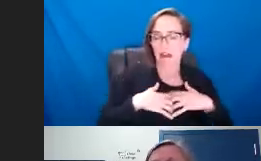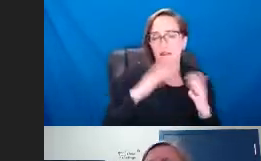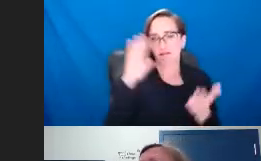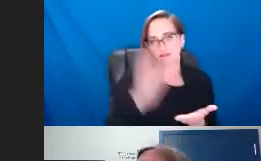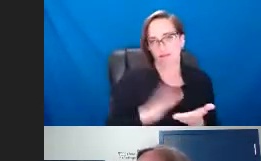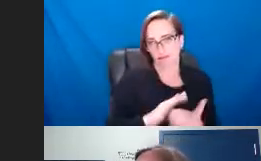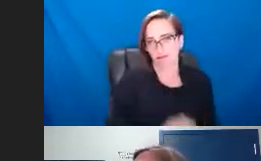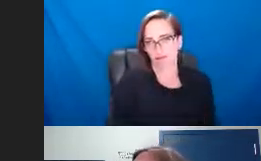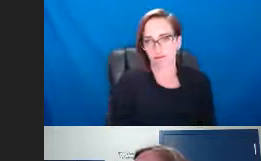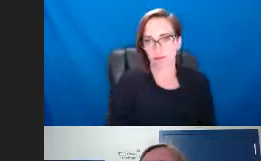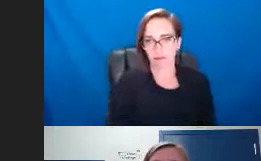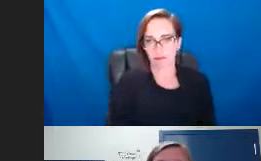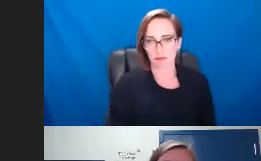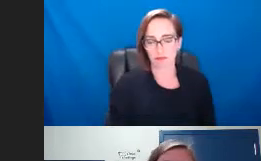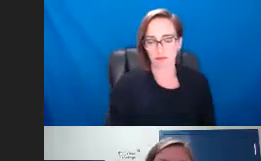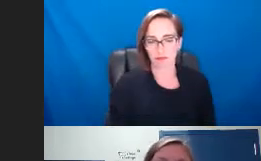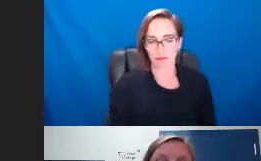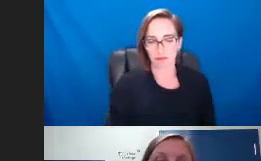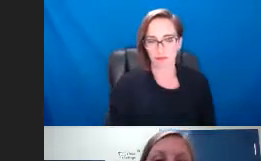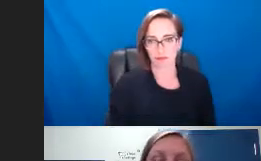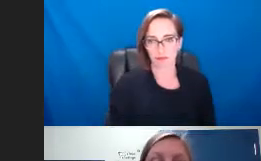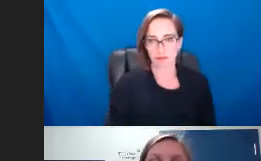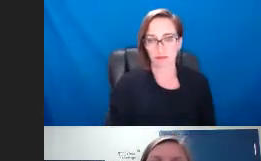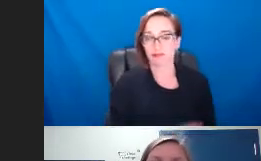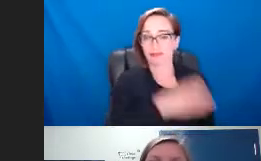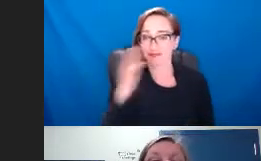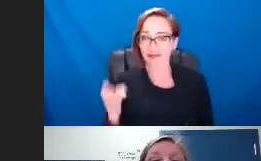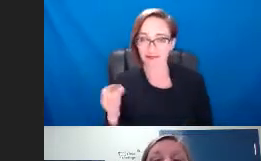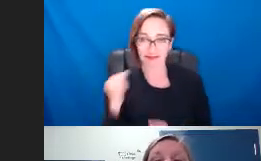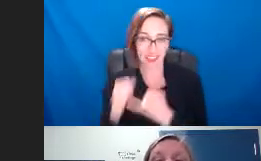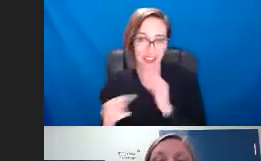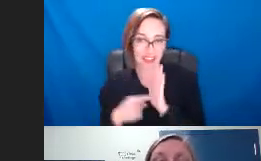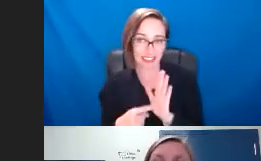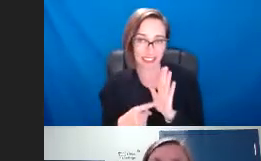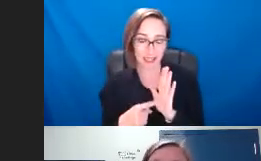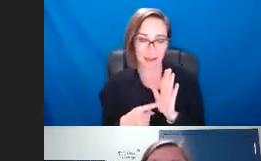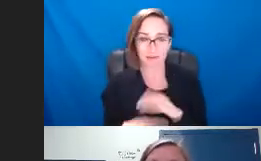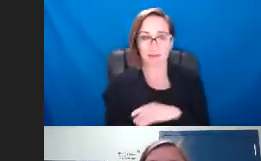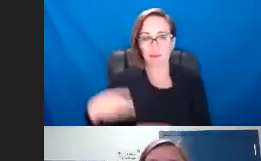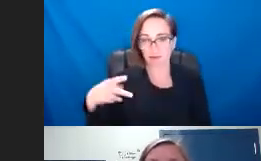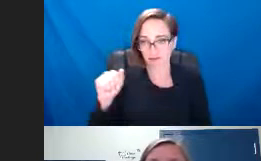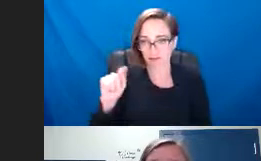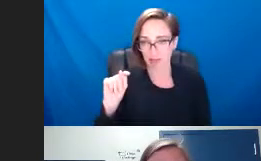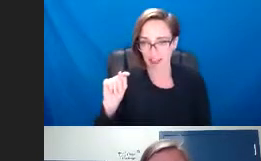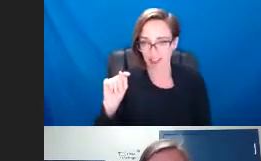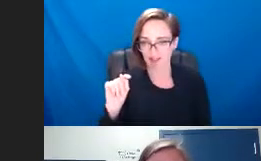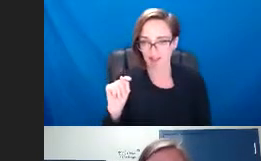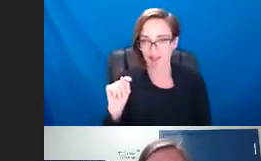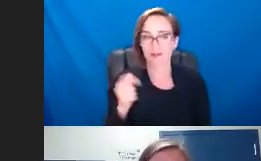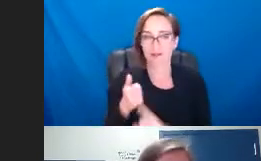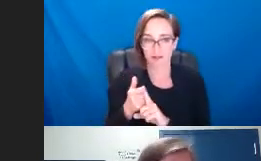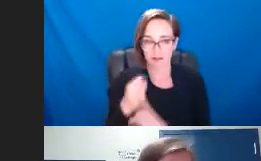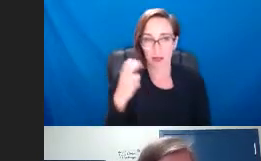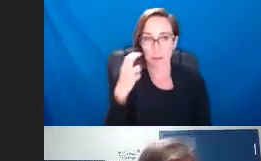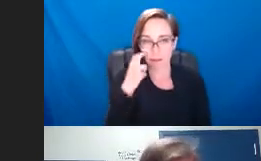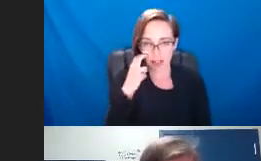All right, and then the last example I have here is Pat. Pat is blind